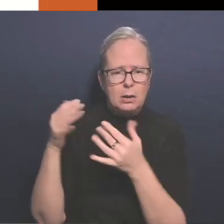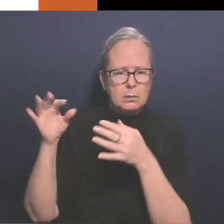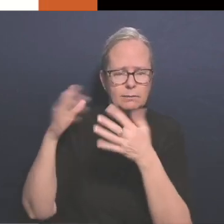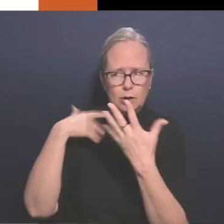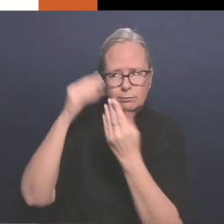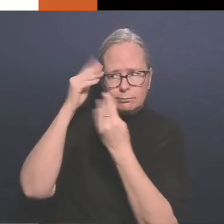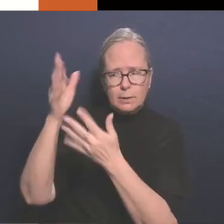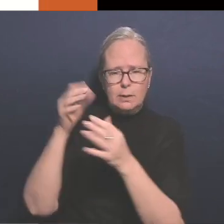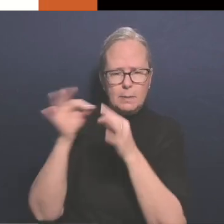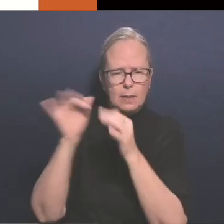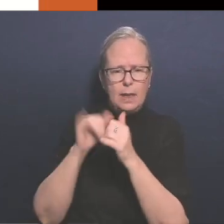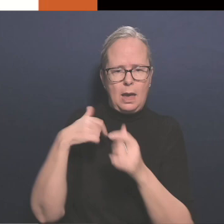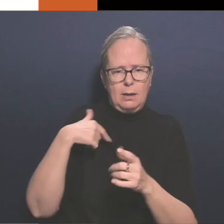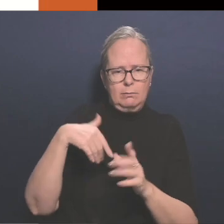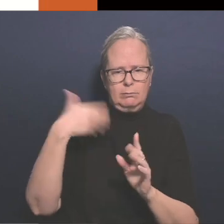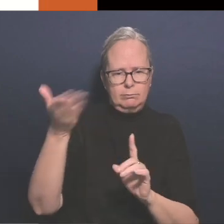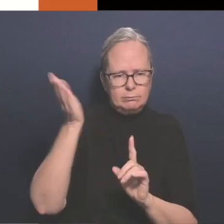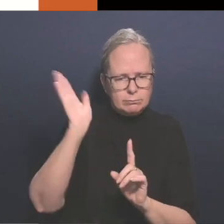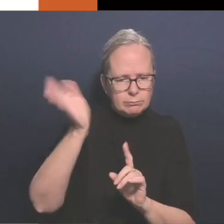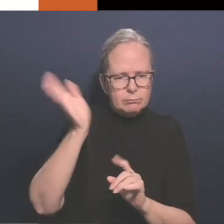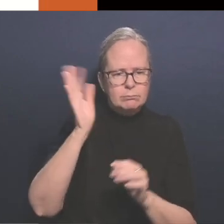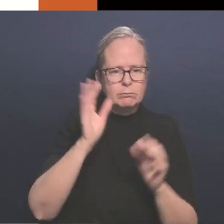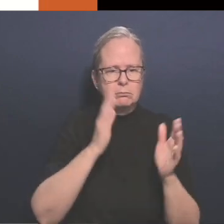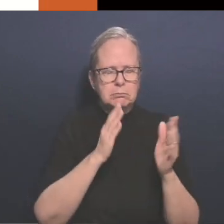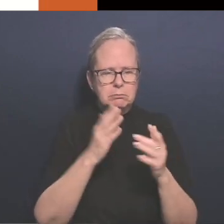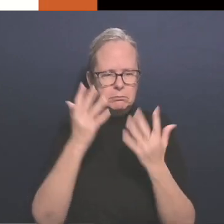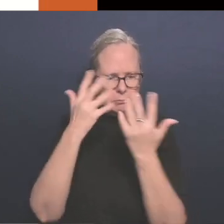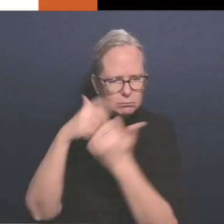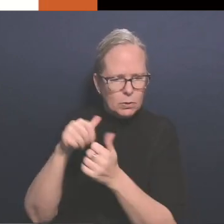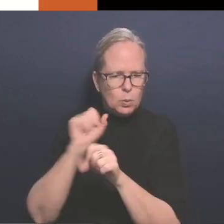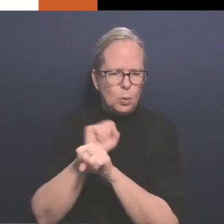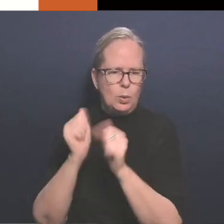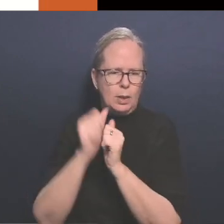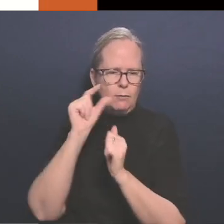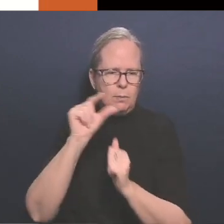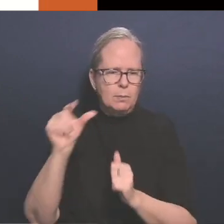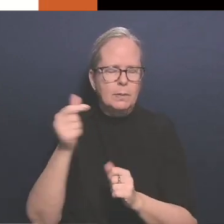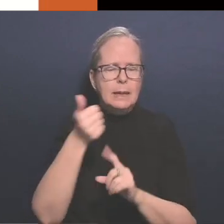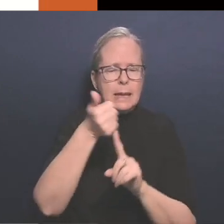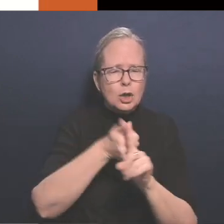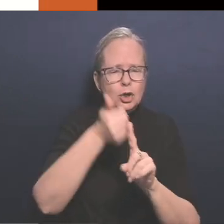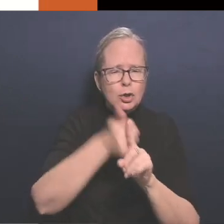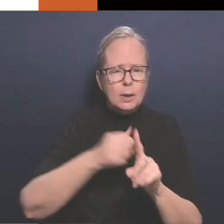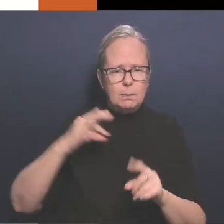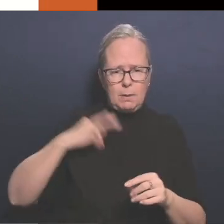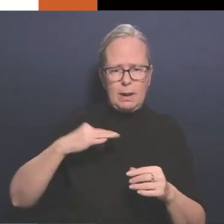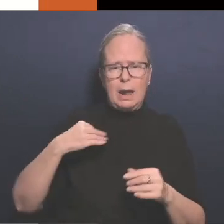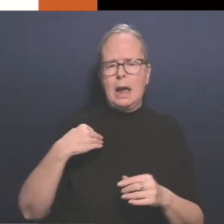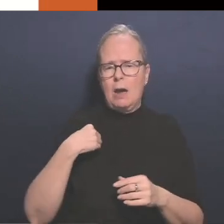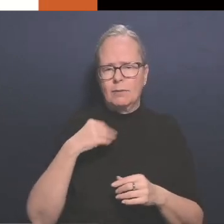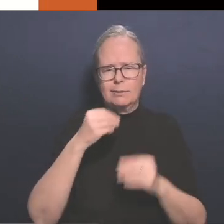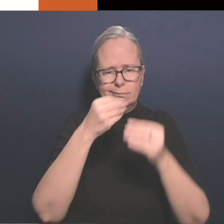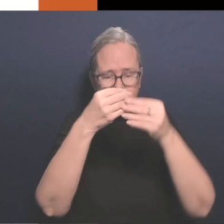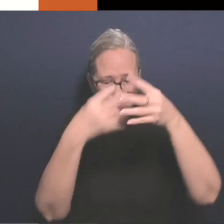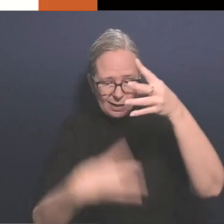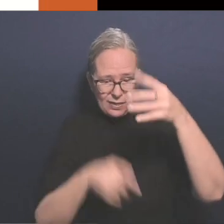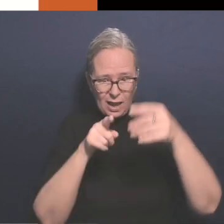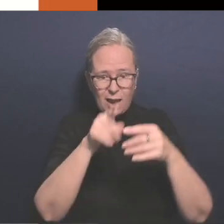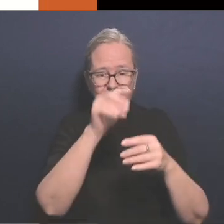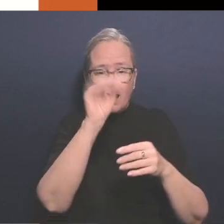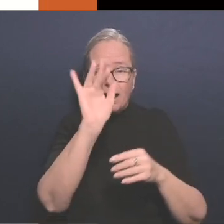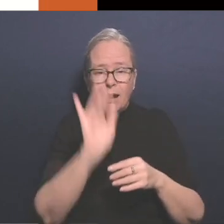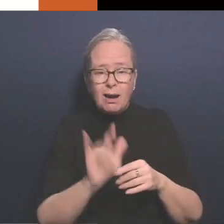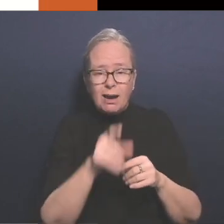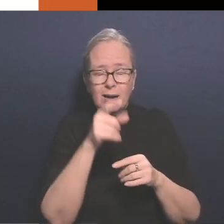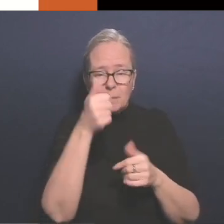help you find the particular benefit that you're entitled to, you can then click on the